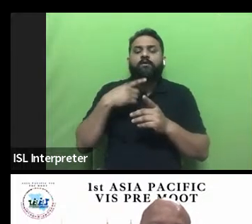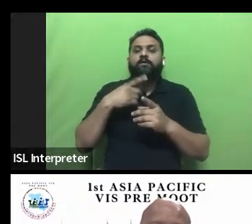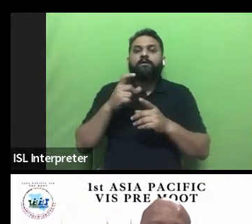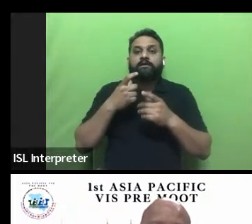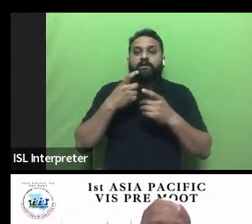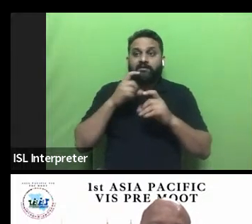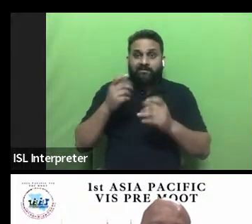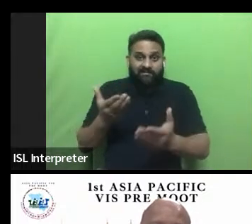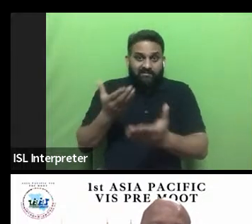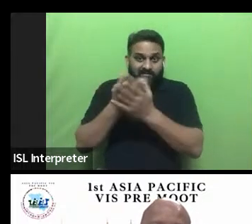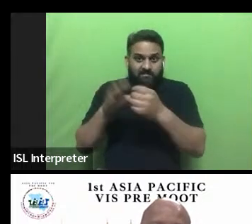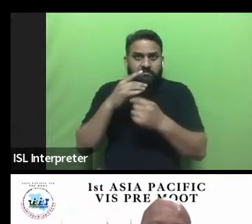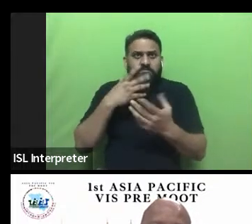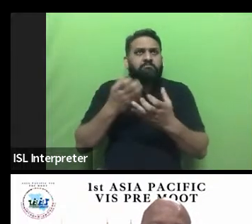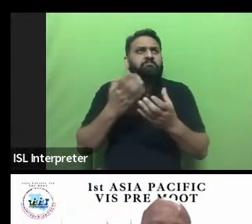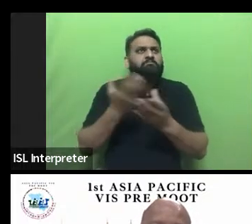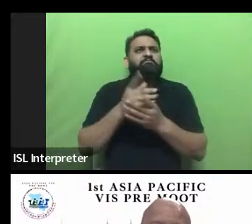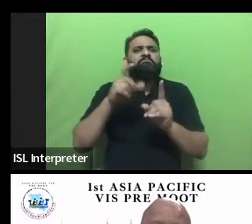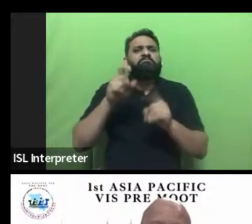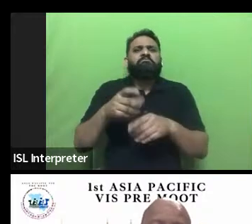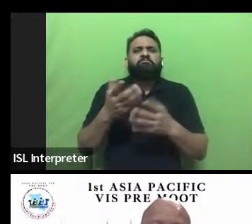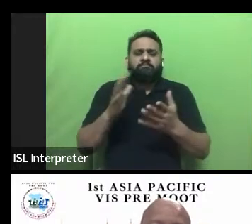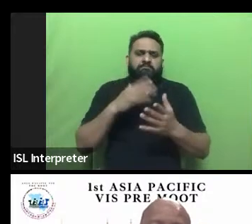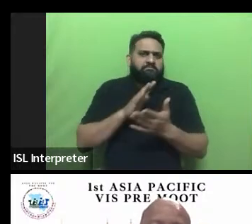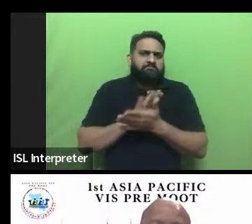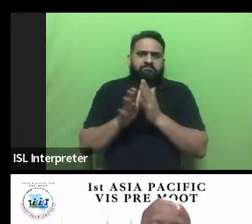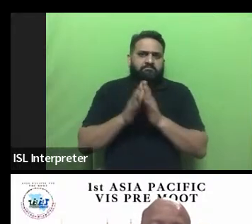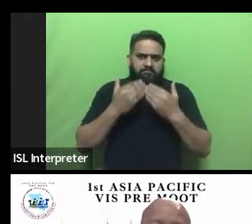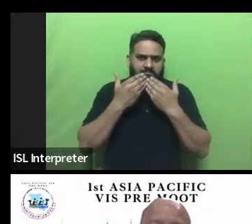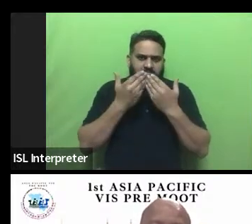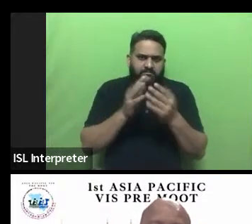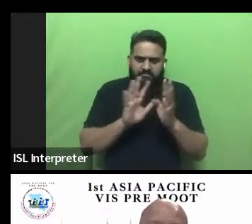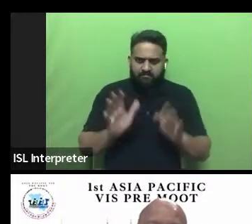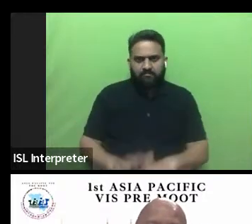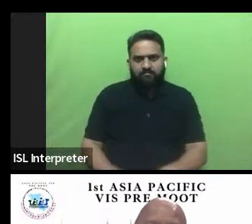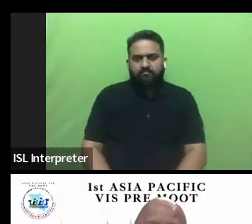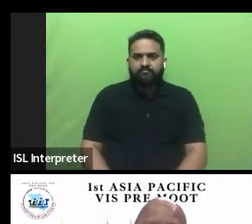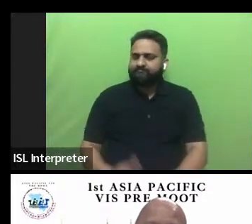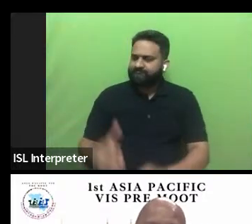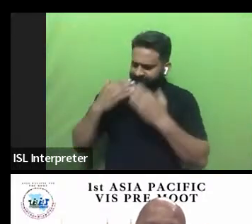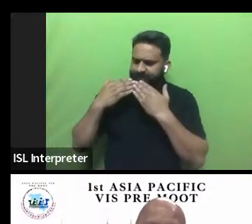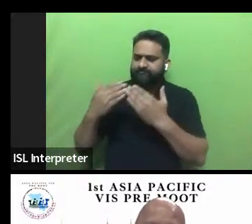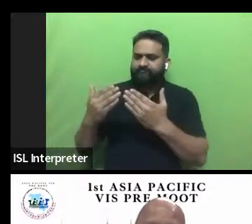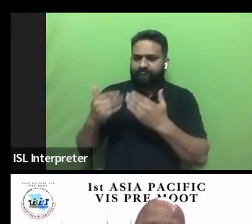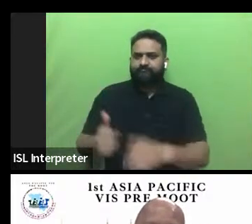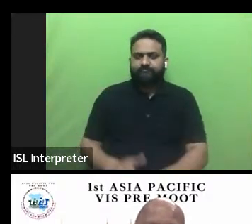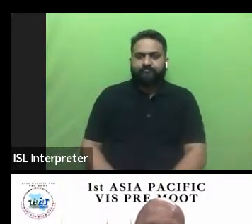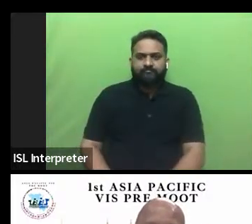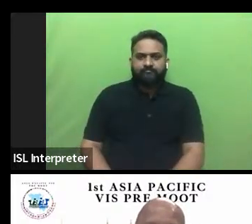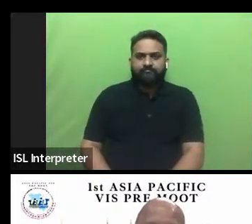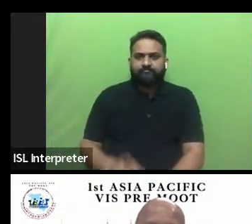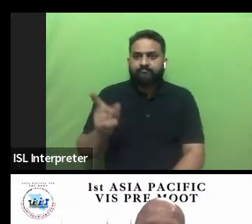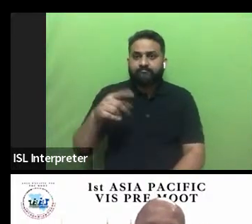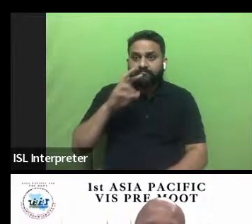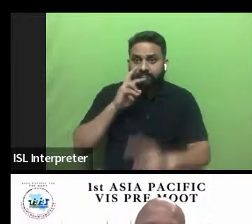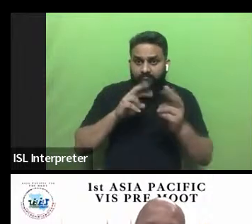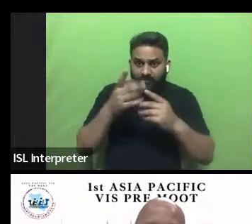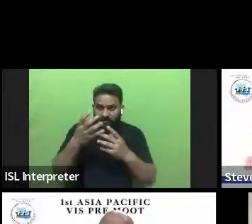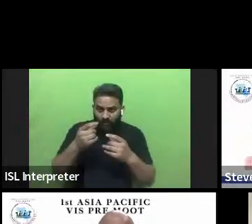their detriment. That marks the end of my submissions. Thank you. Does the respondent have a